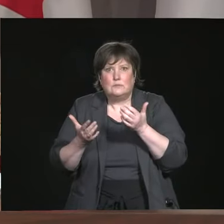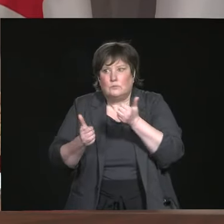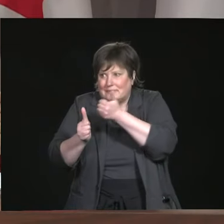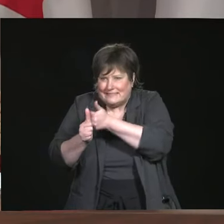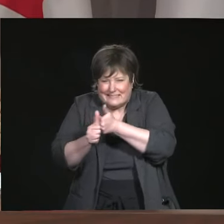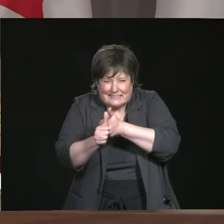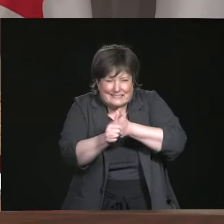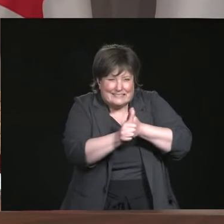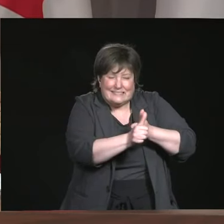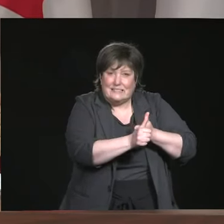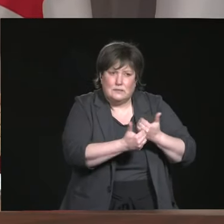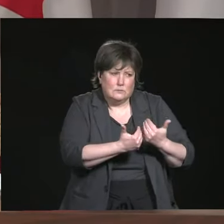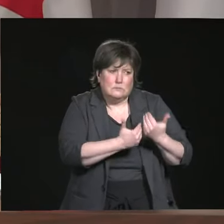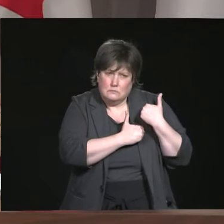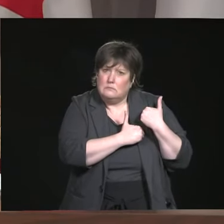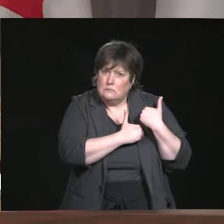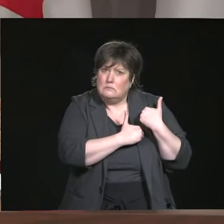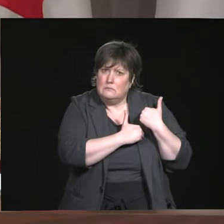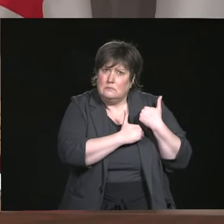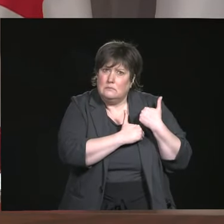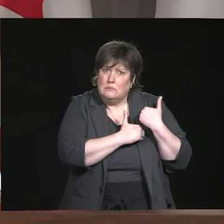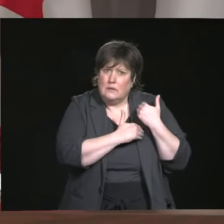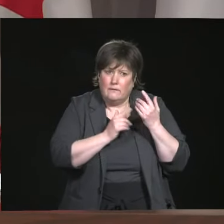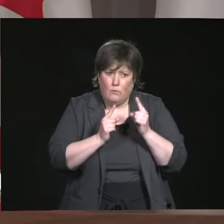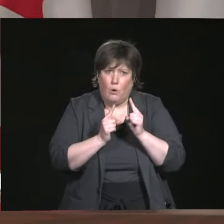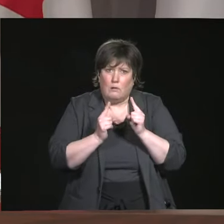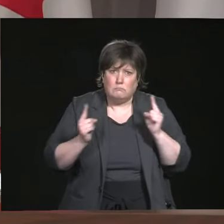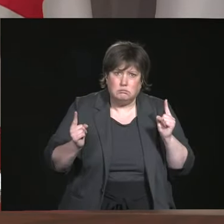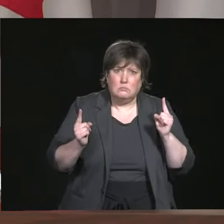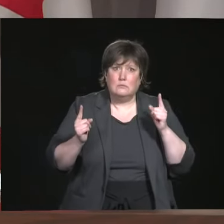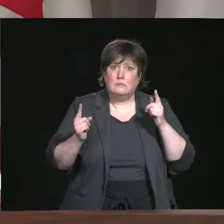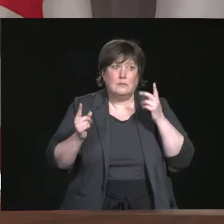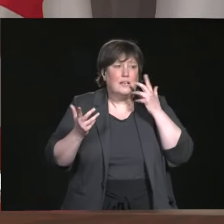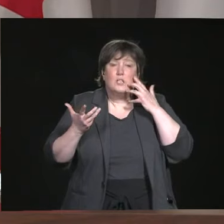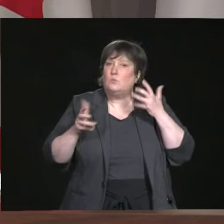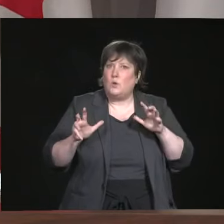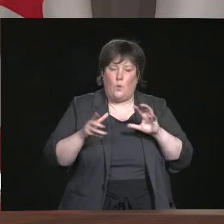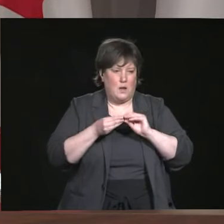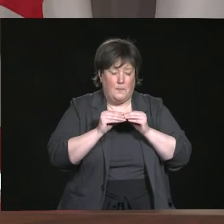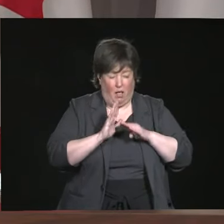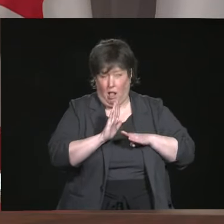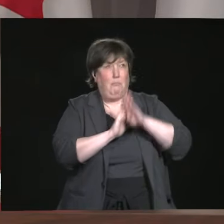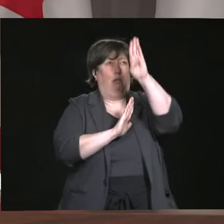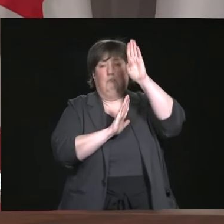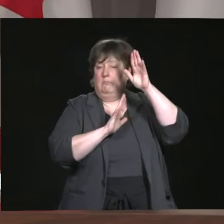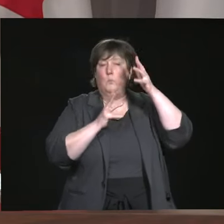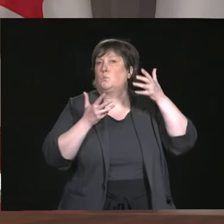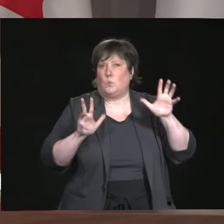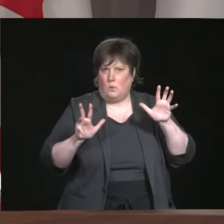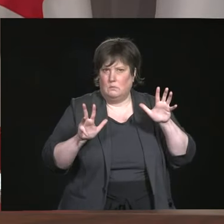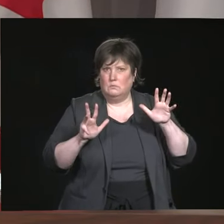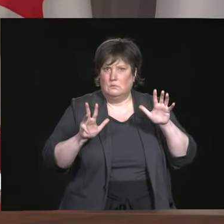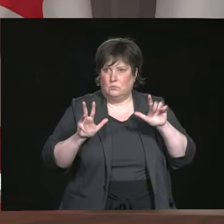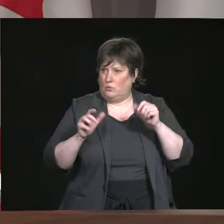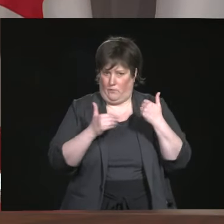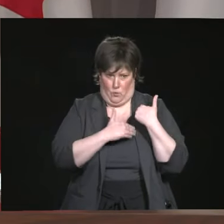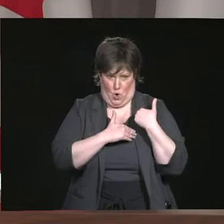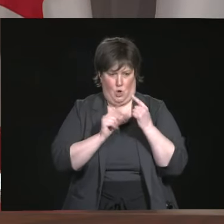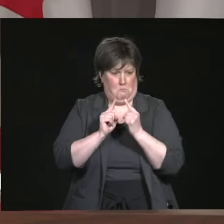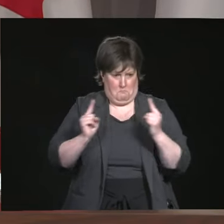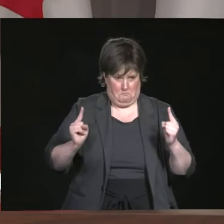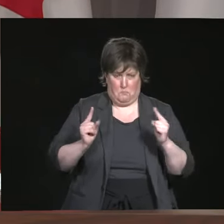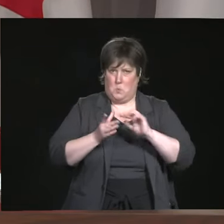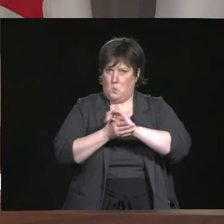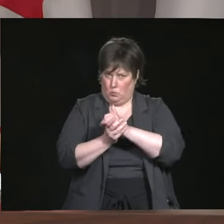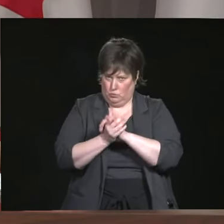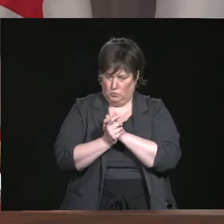here to avert the worst case scenario. Having said that, of course, it is incumbent on all